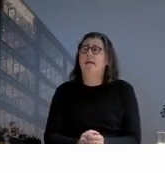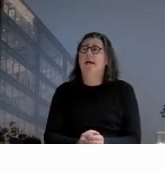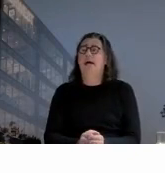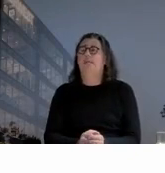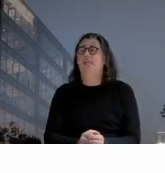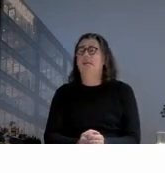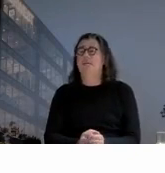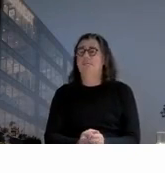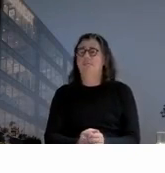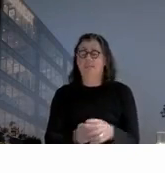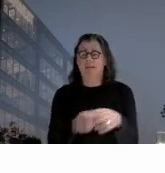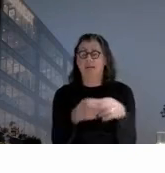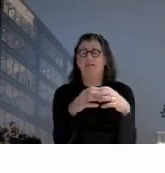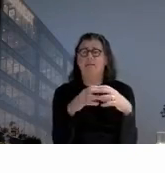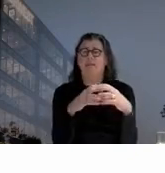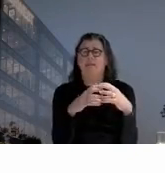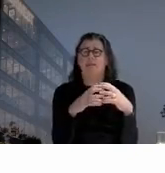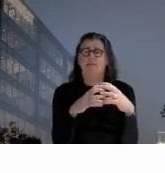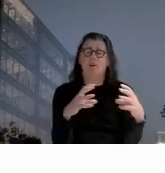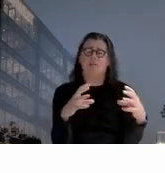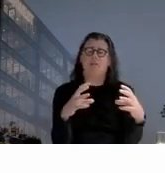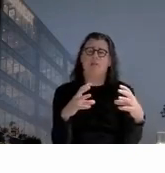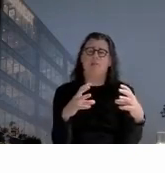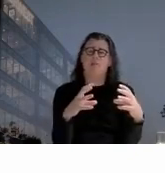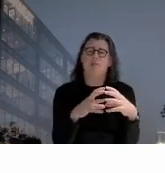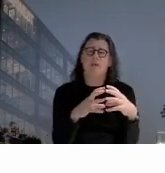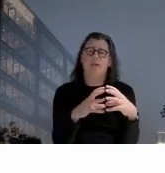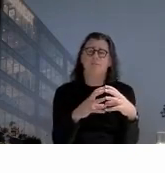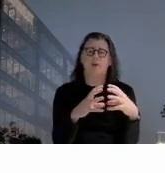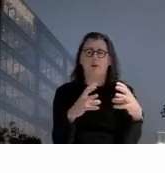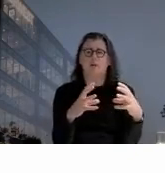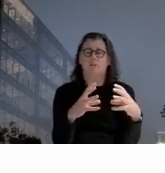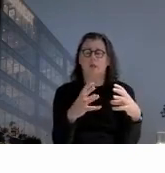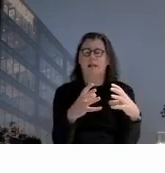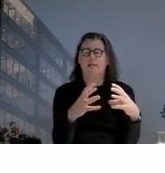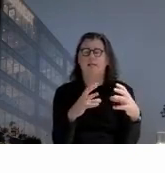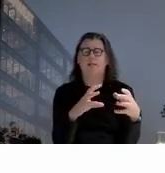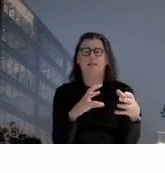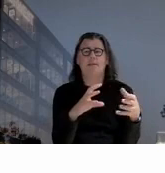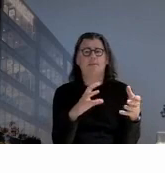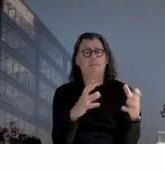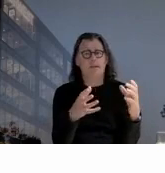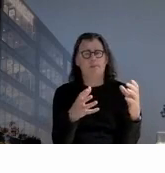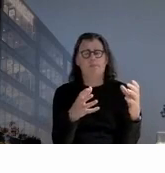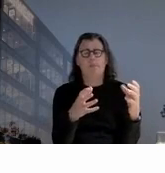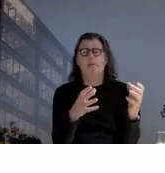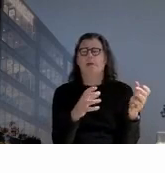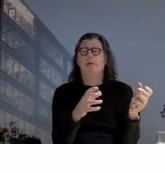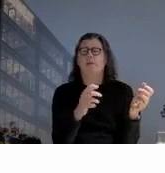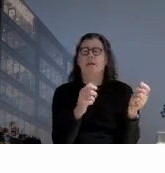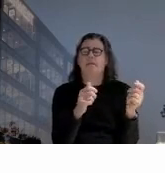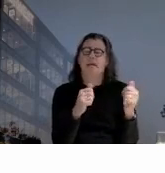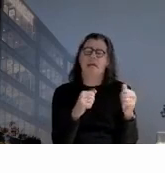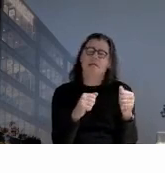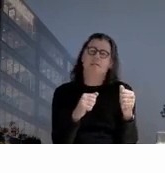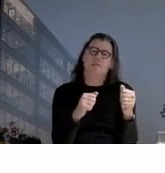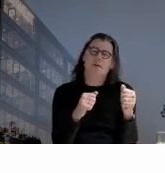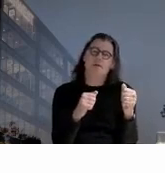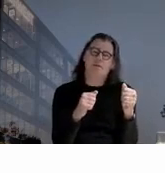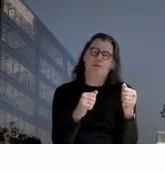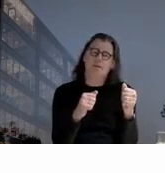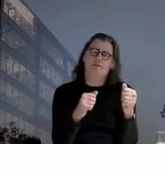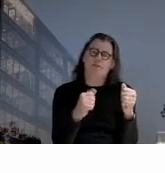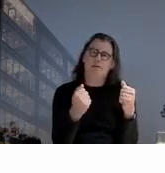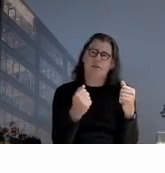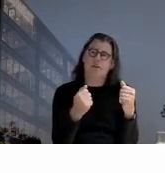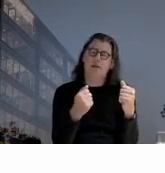www.embodied-carbons.com. And it very simply takes the structure that we've already modeled well in BIM, takes an Excel